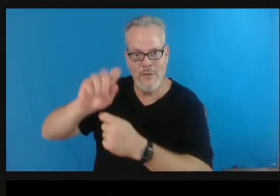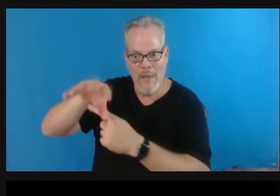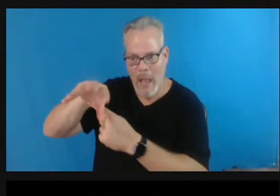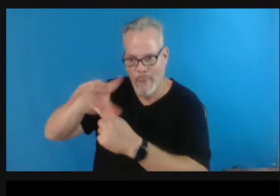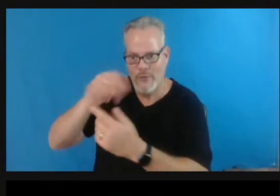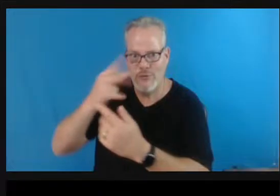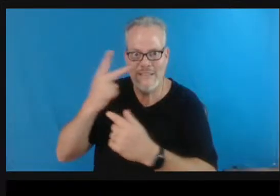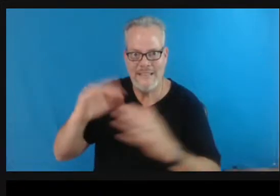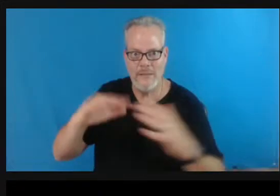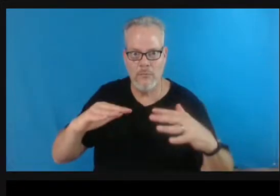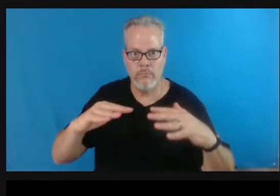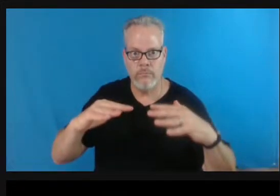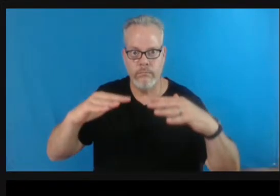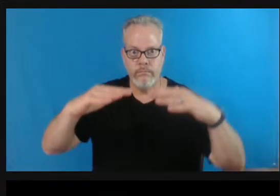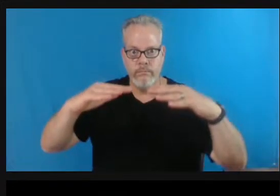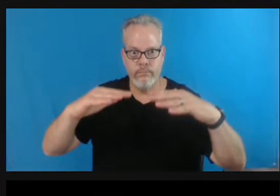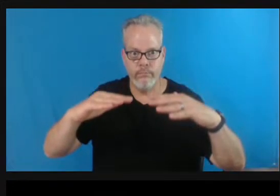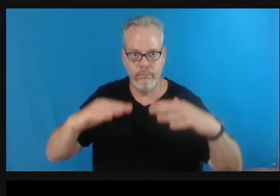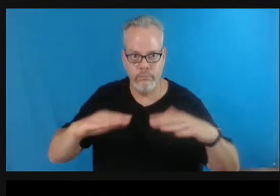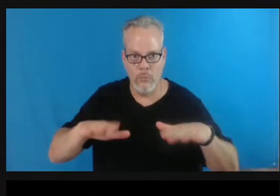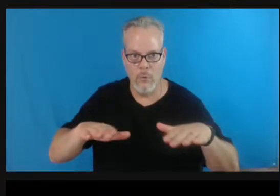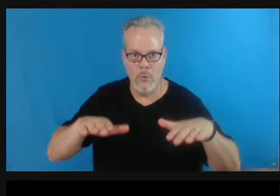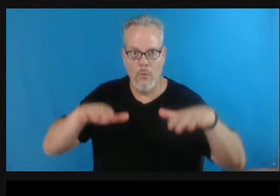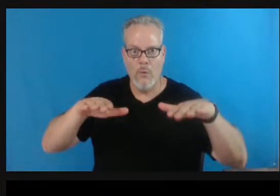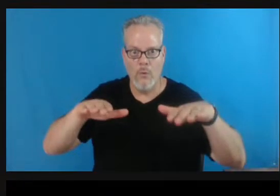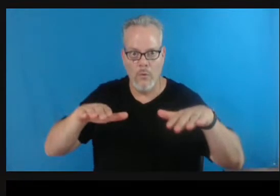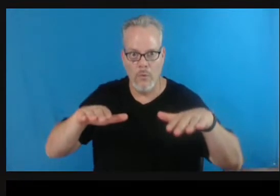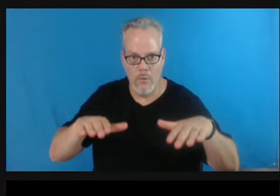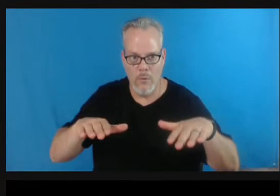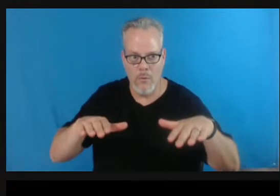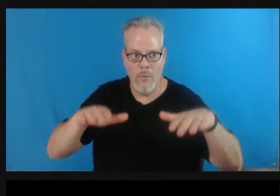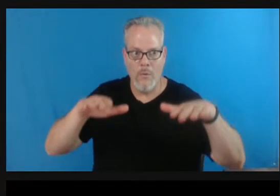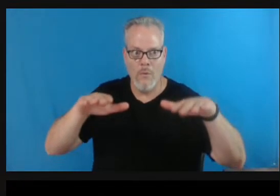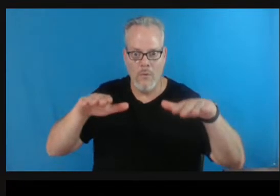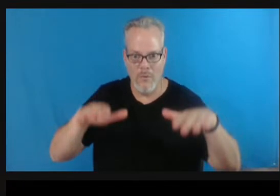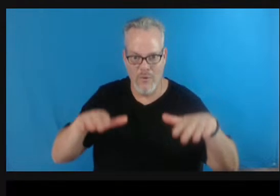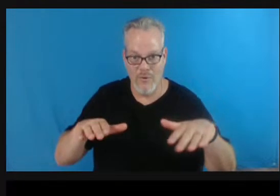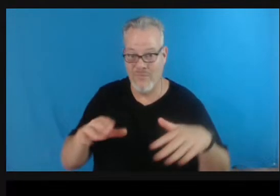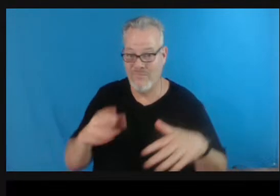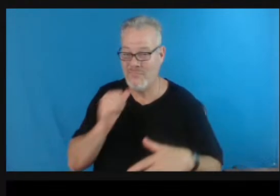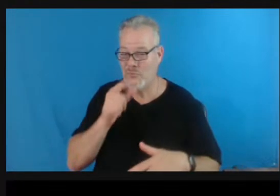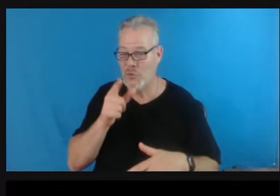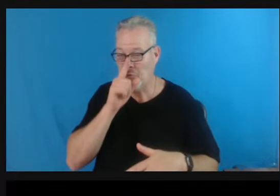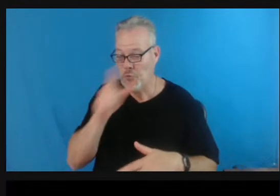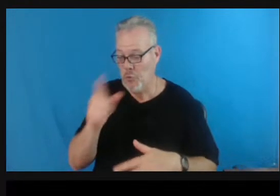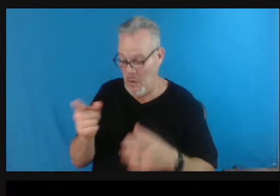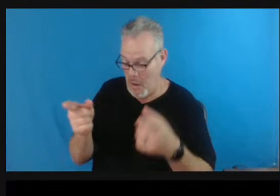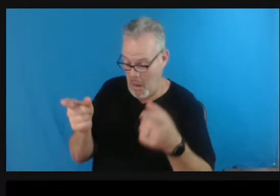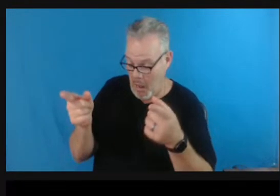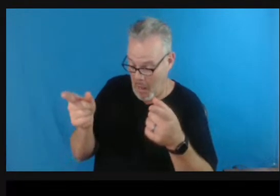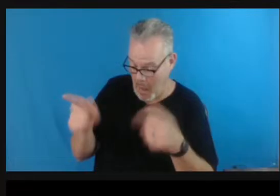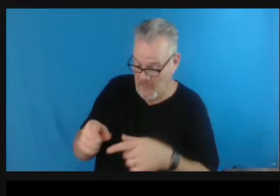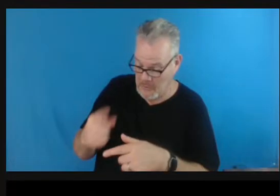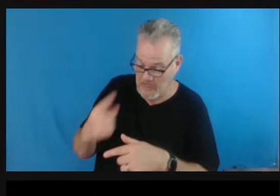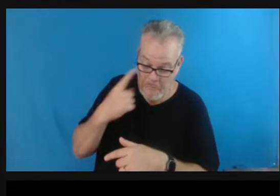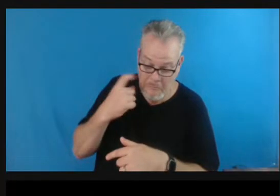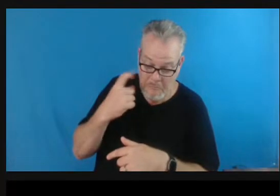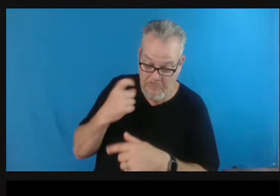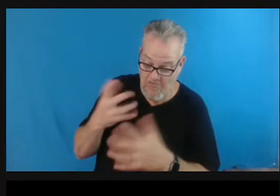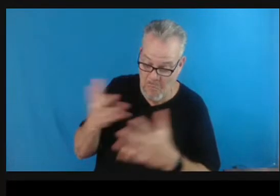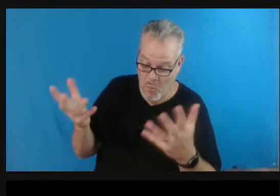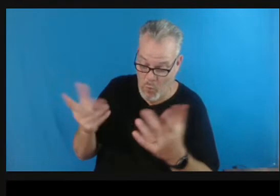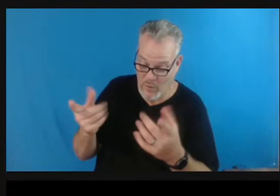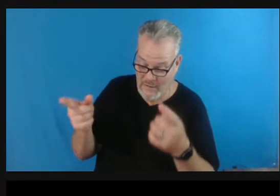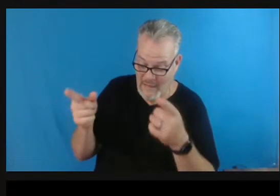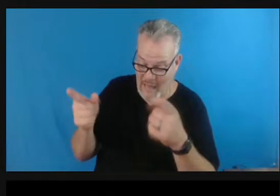not quite sure if it stays intact enough and doesn't break apart, maybe that can produce a kind of signal. I'm not quite sure. There's